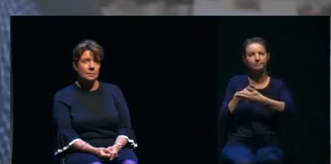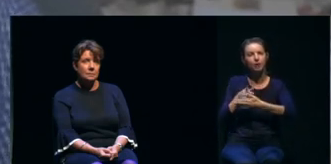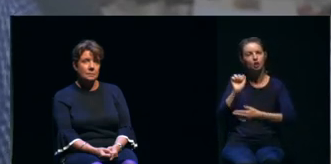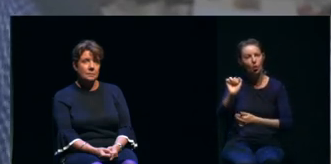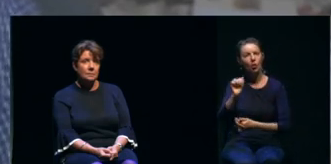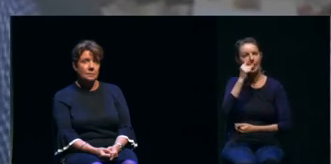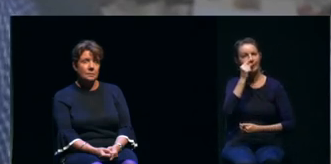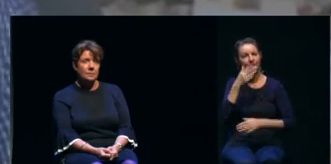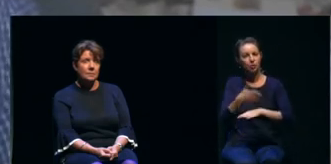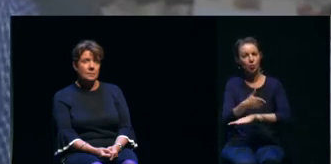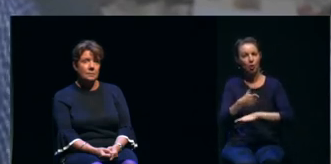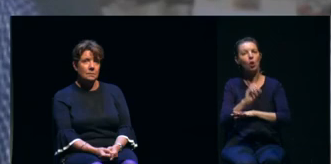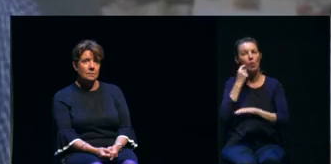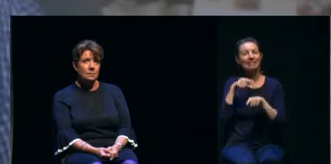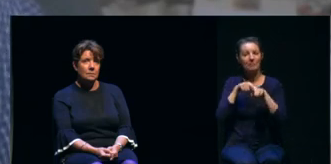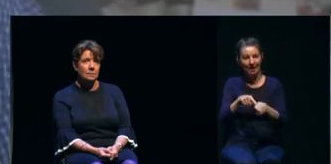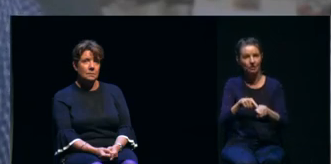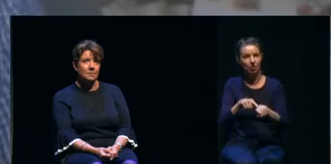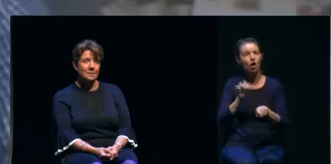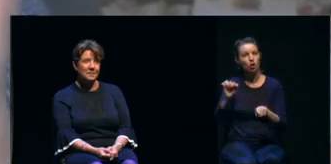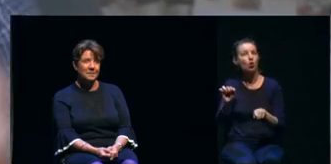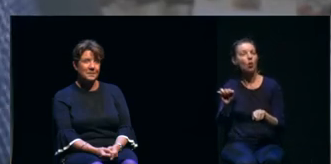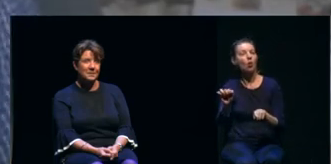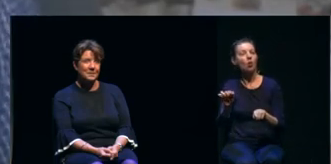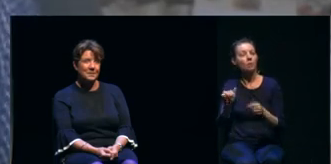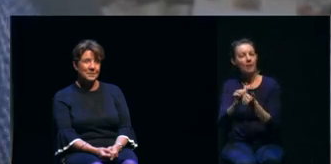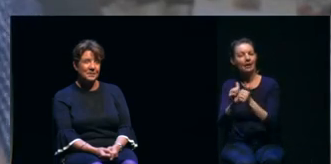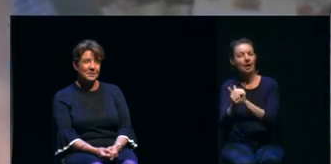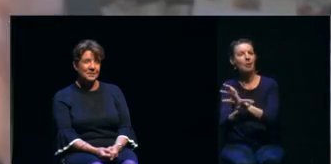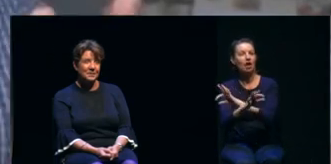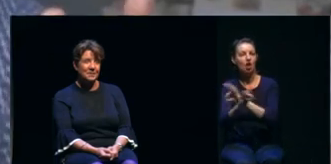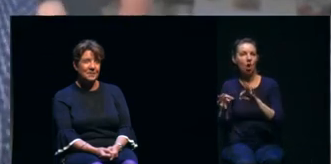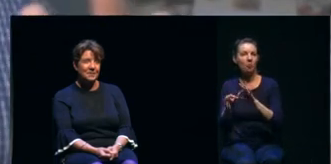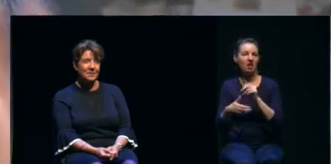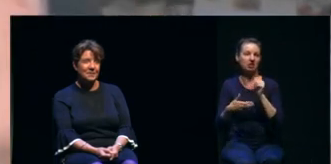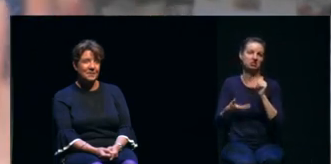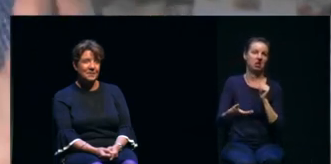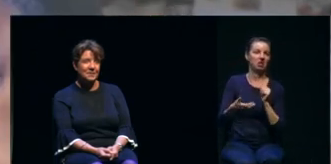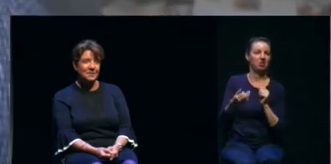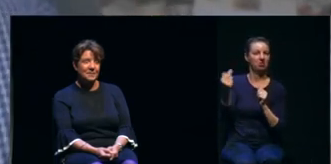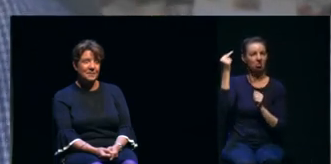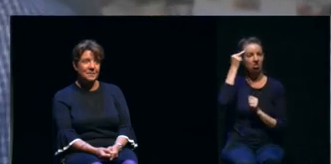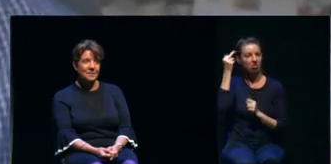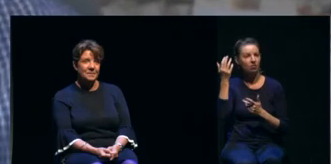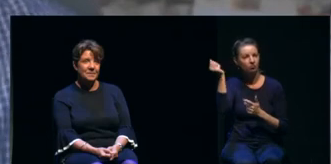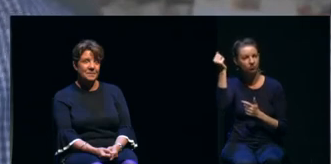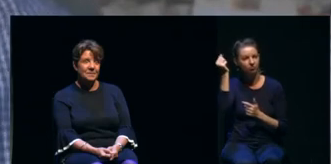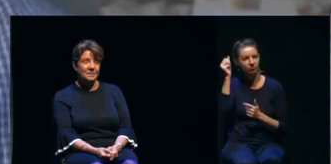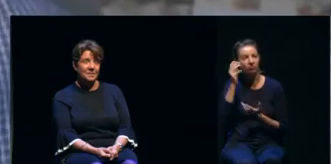absolutely predicated on how much of a not dick your partner is. Even if you get one of a great guy who